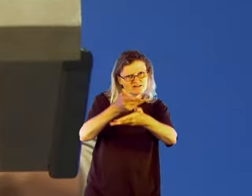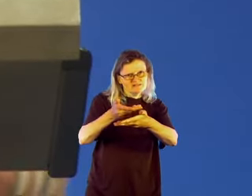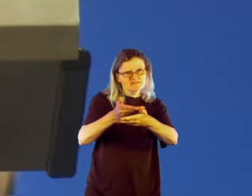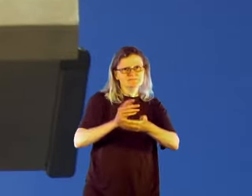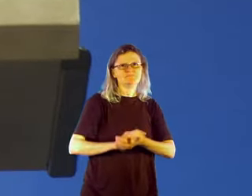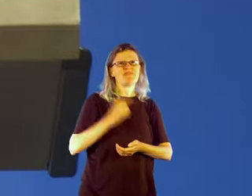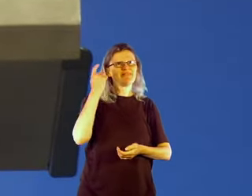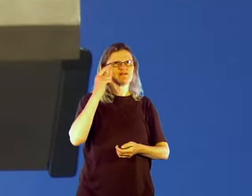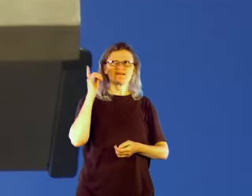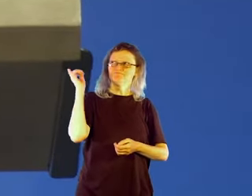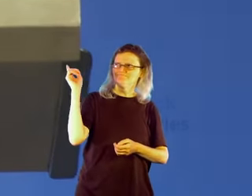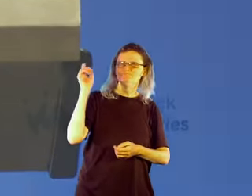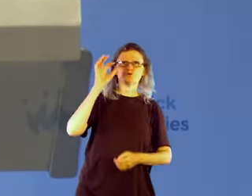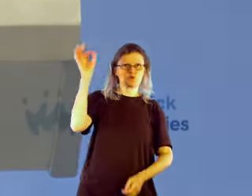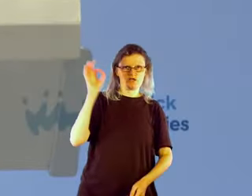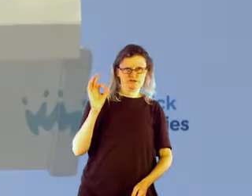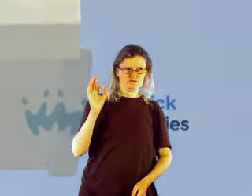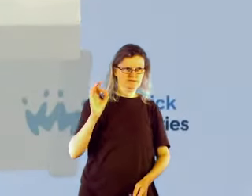question.